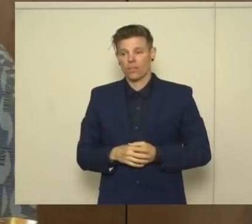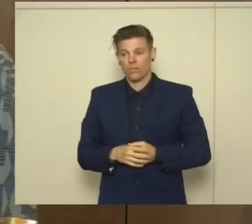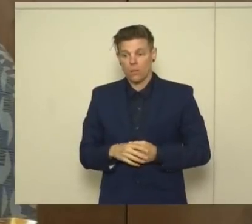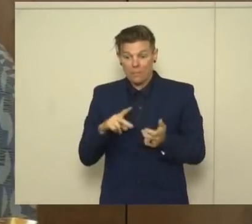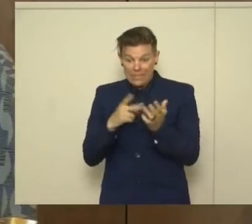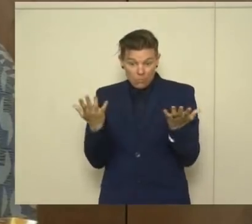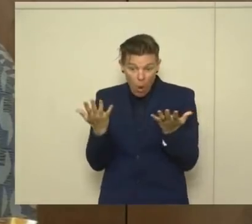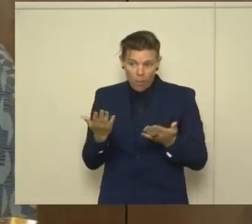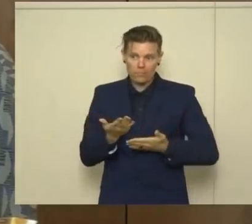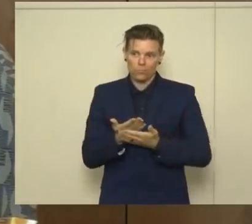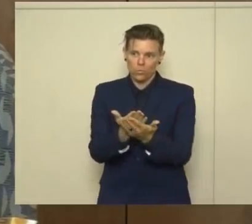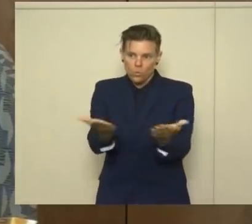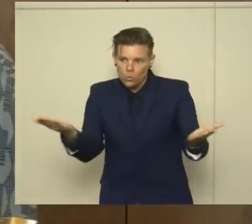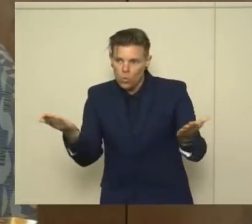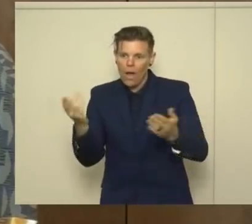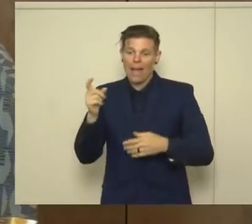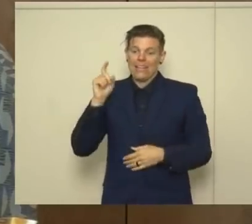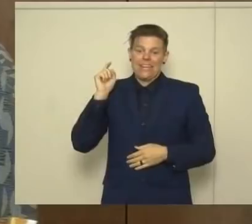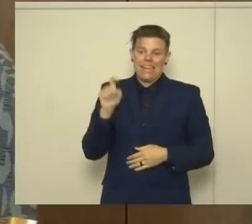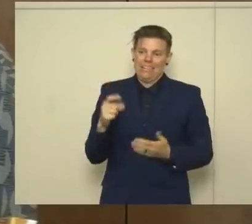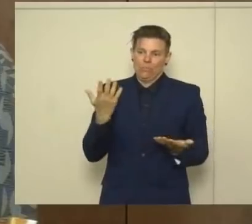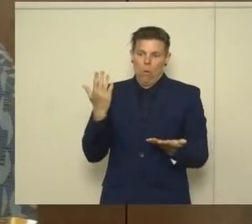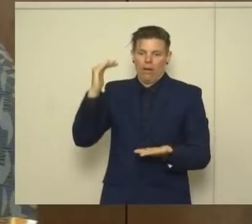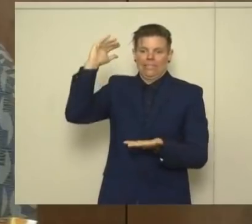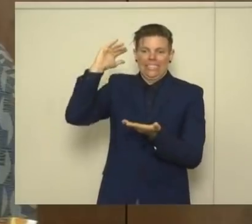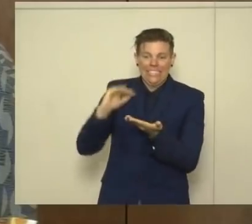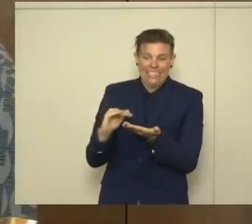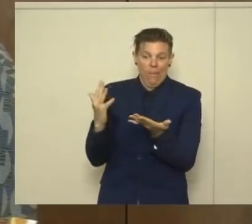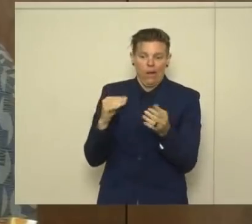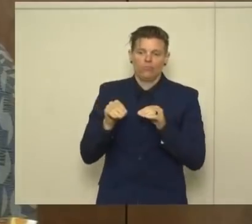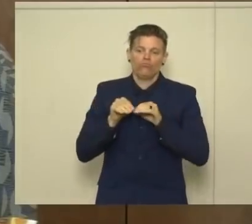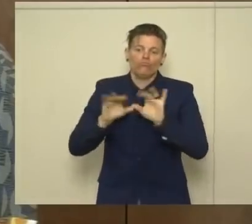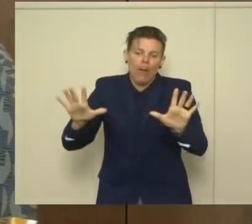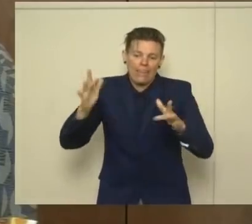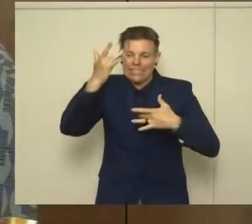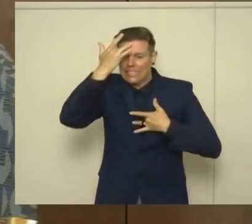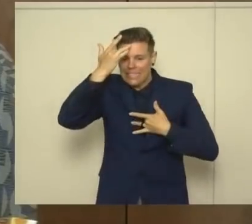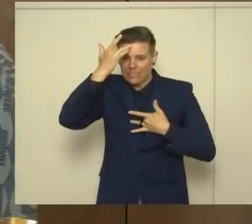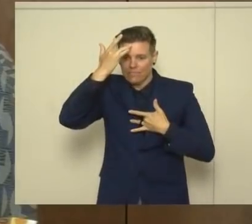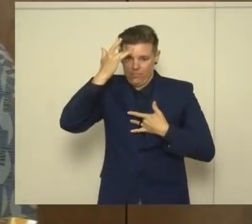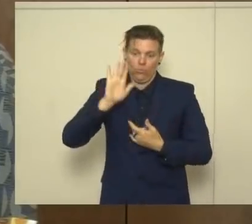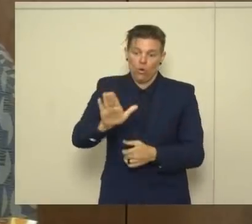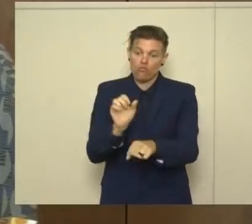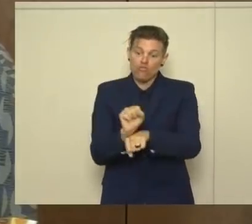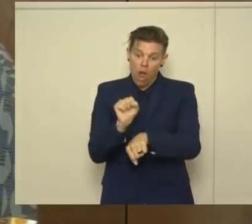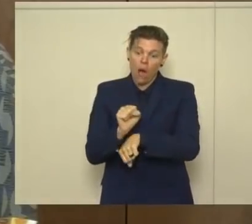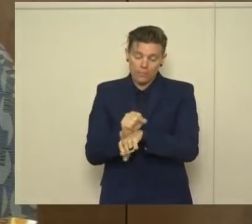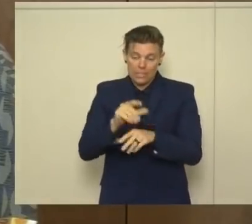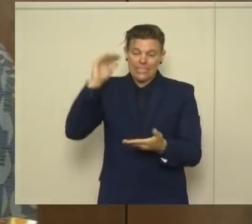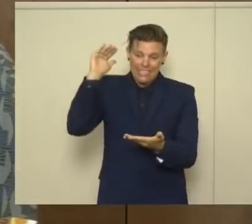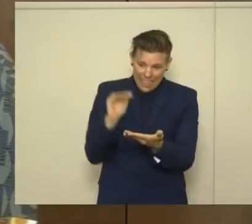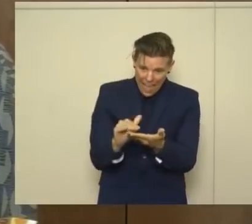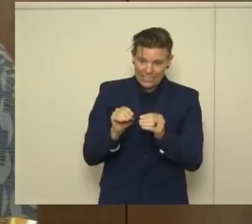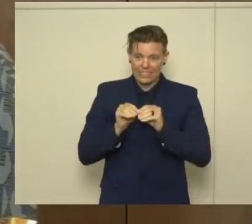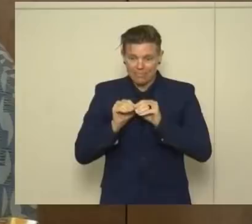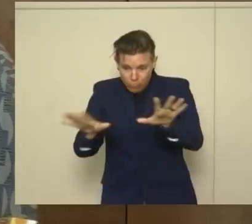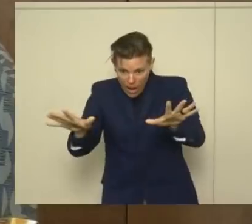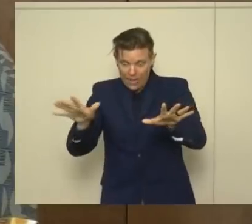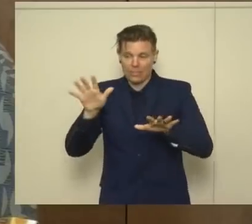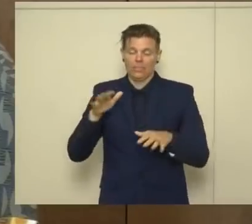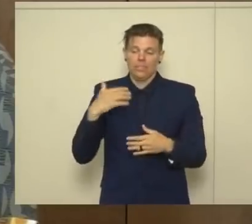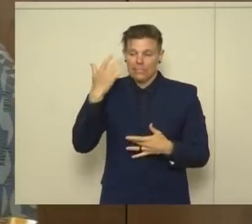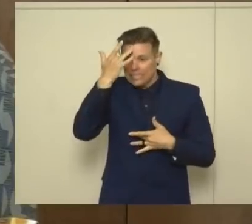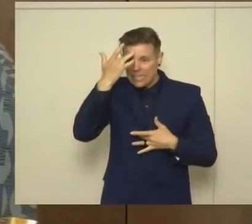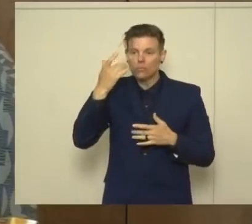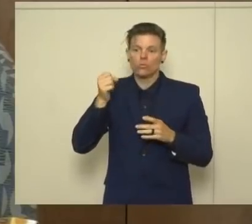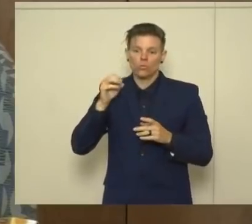of this virus, so that we can introduce more opportunities for districts like the Albuquerque public school system,